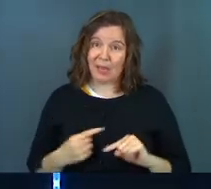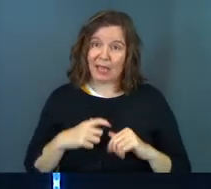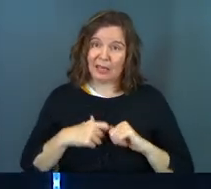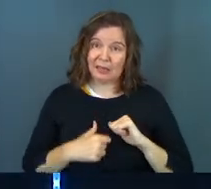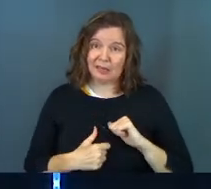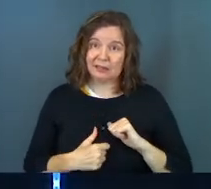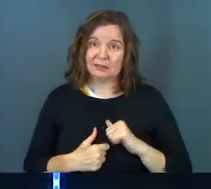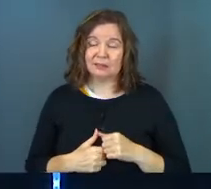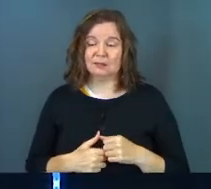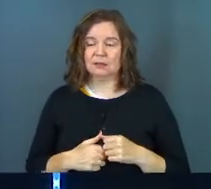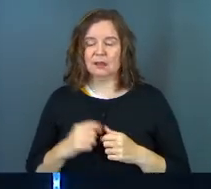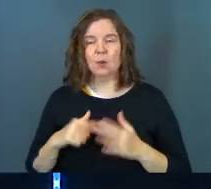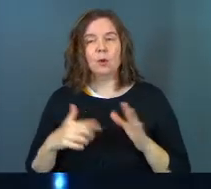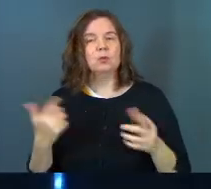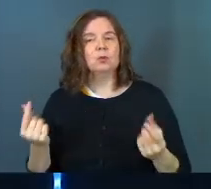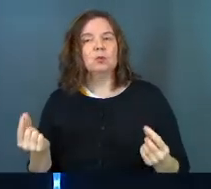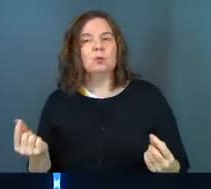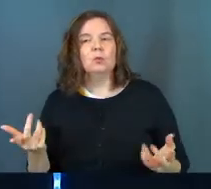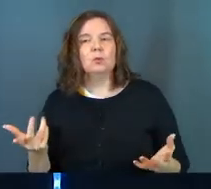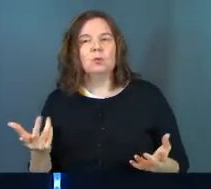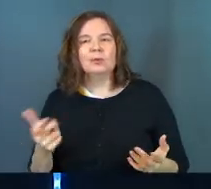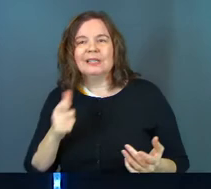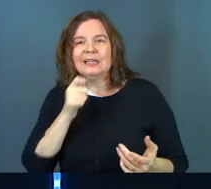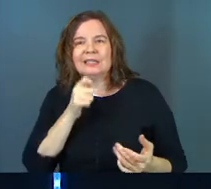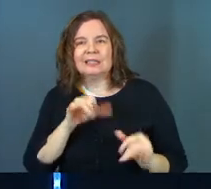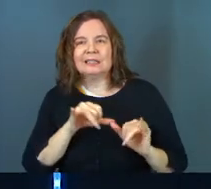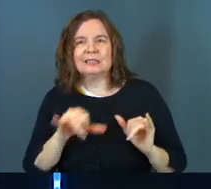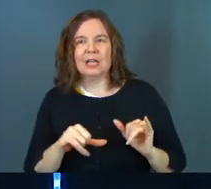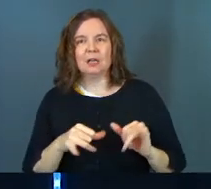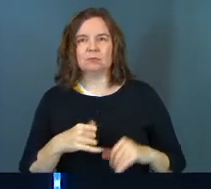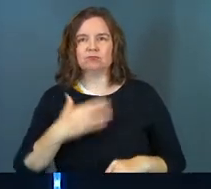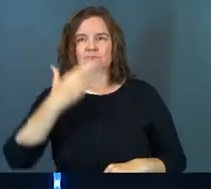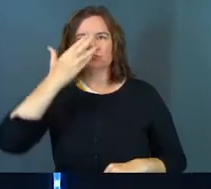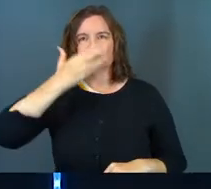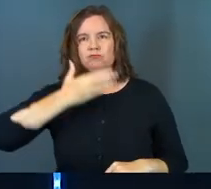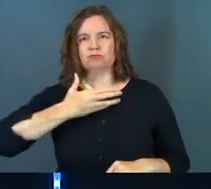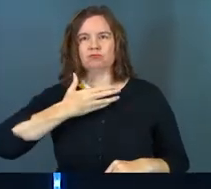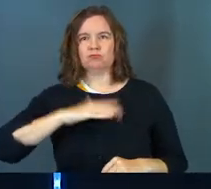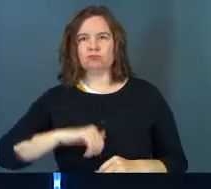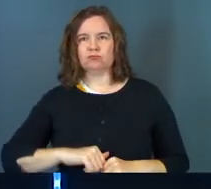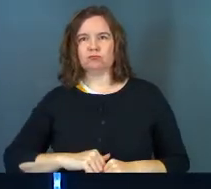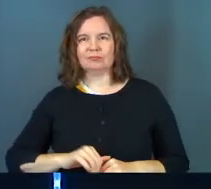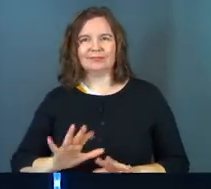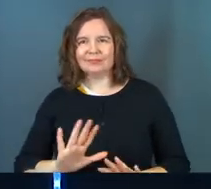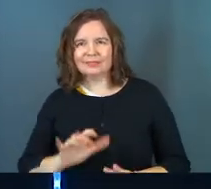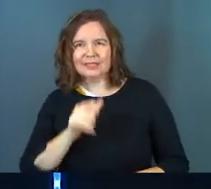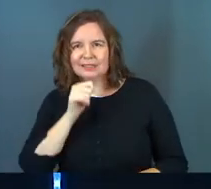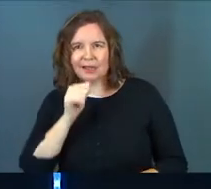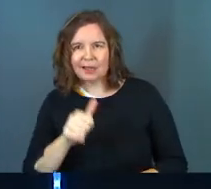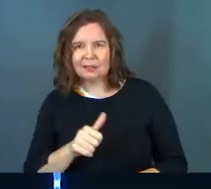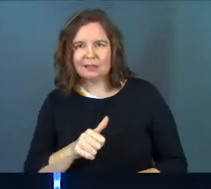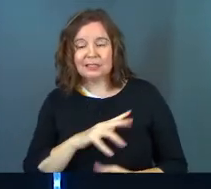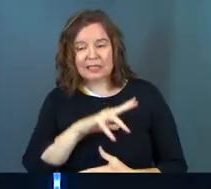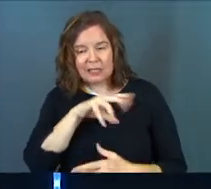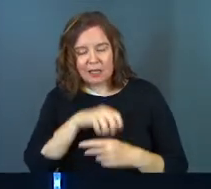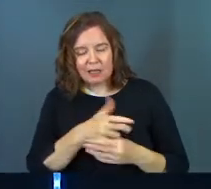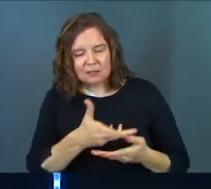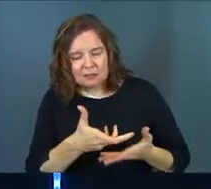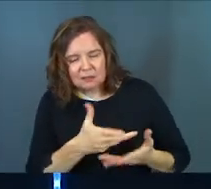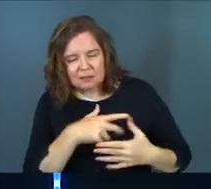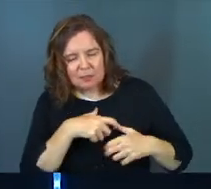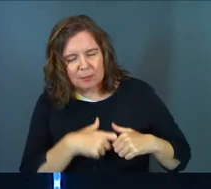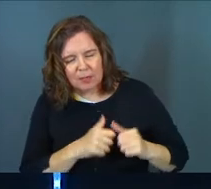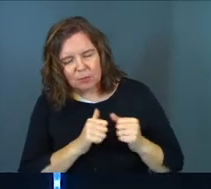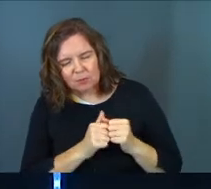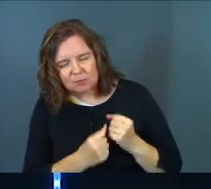pain. And what does he do? He doesn't stay like this stoic philosopher. He just doesn't. He enters into their